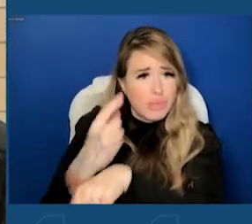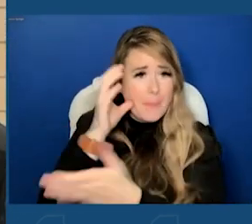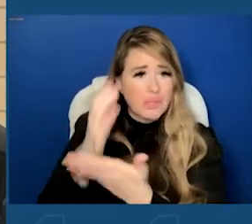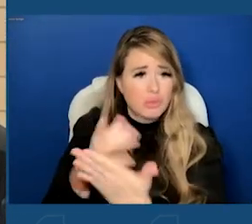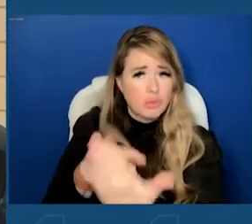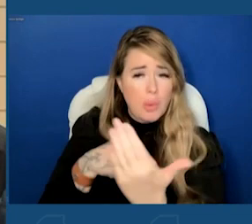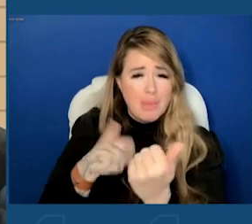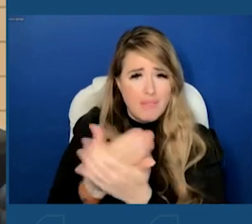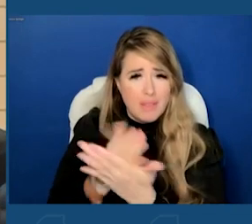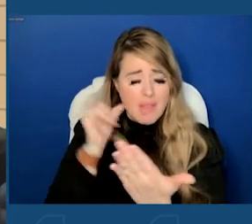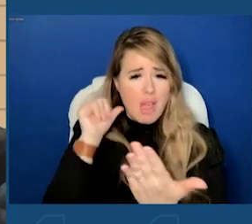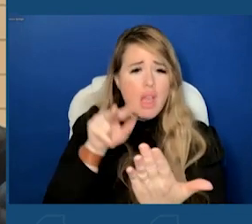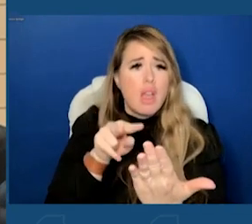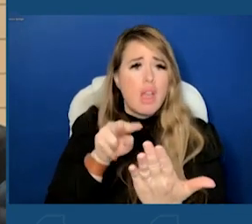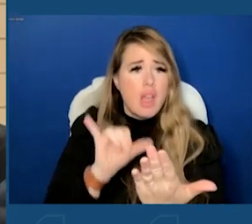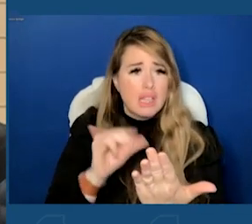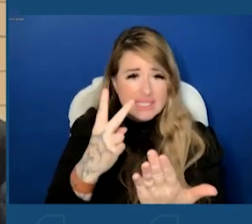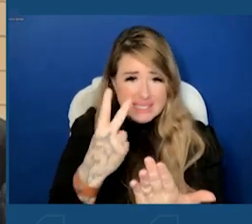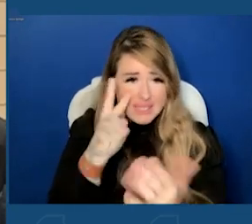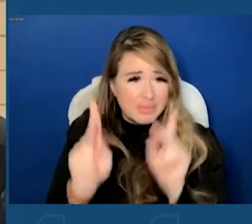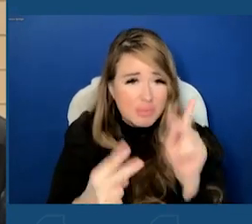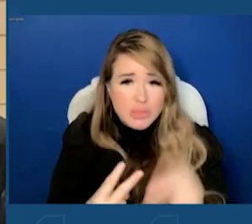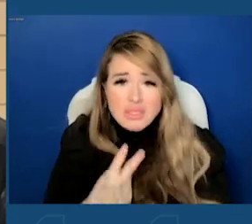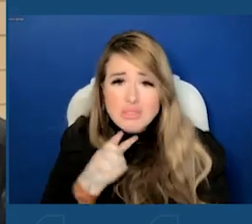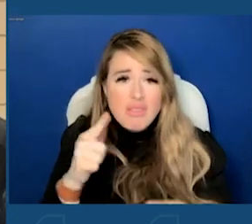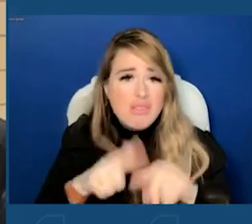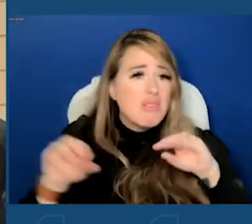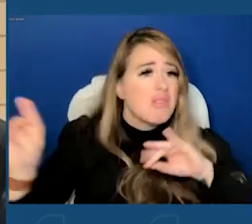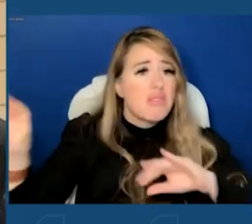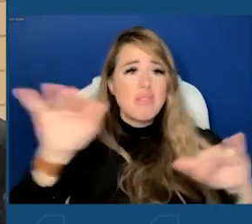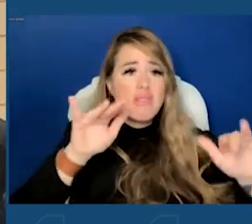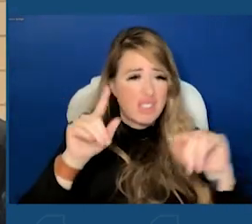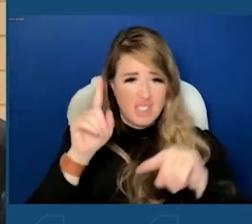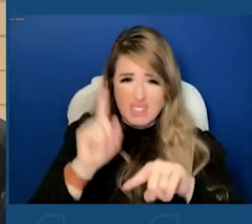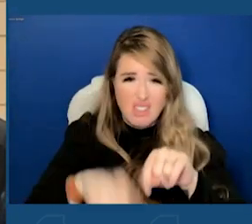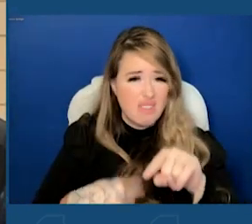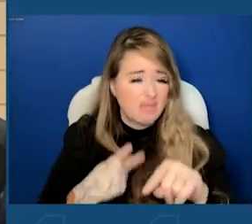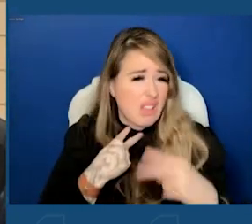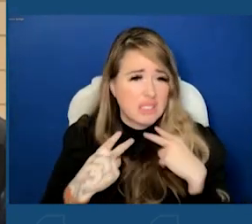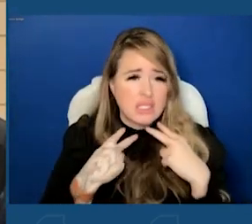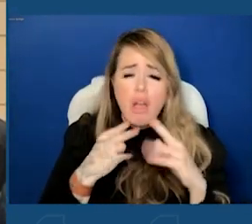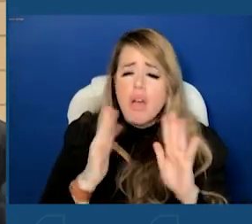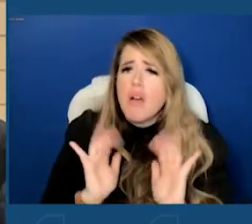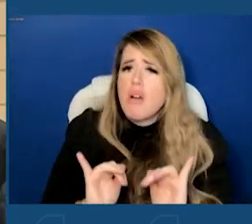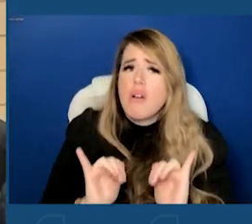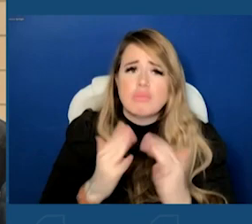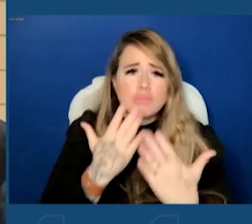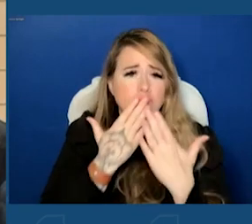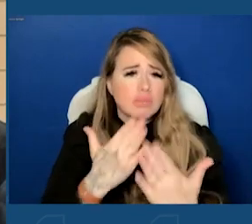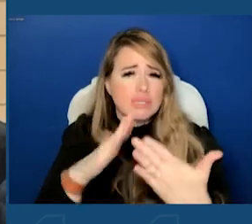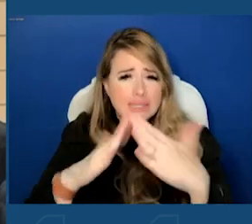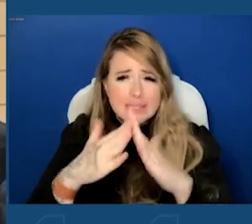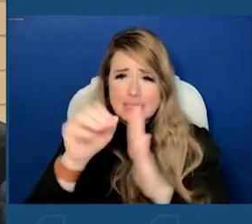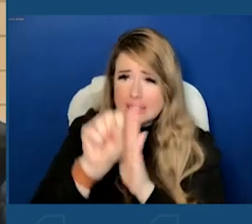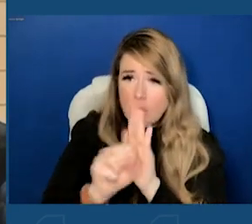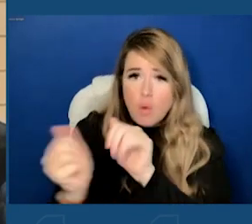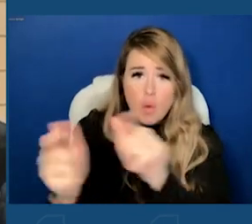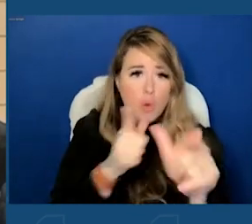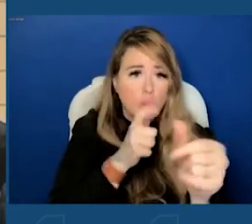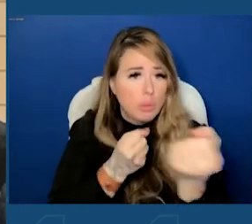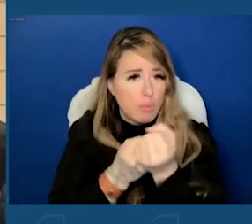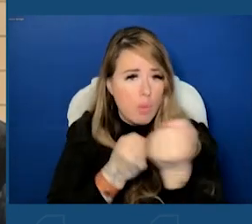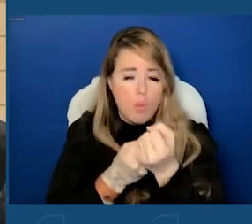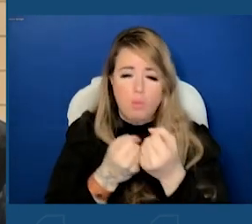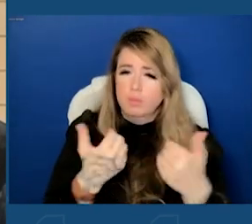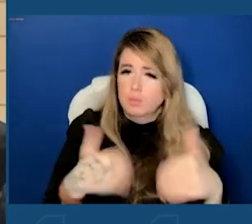and how people could not move around and get around. But with the thanks of the city and the state, we're working closely together